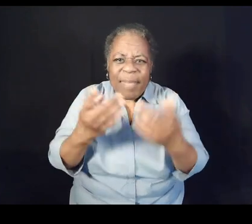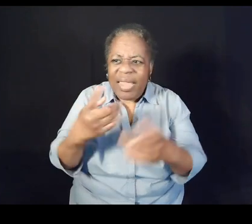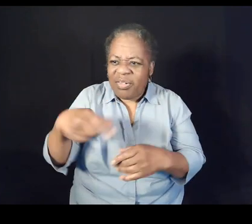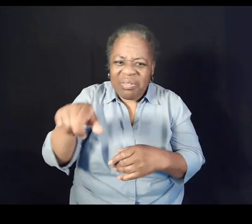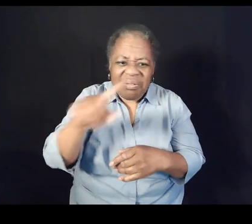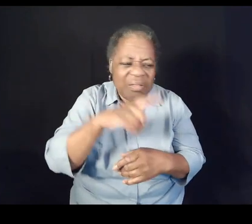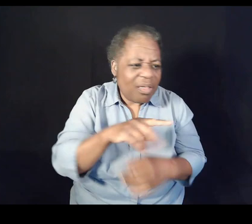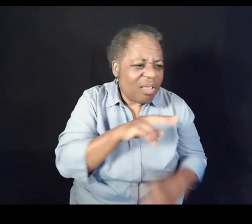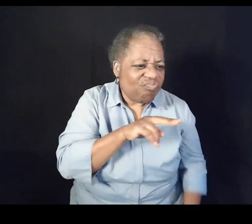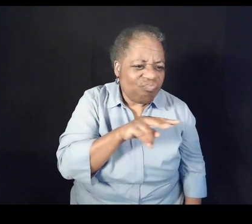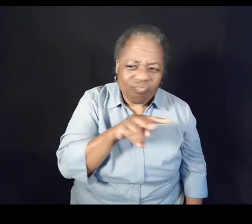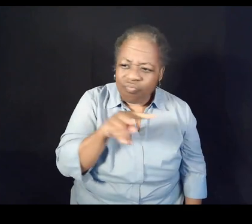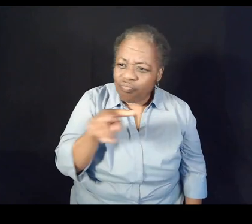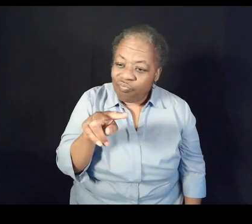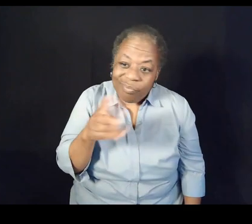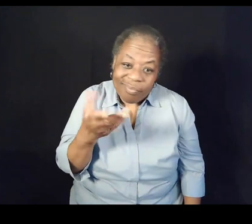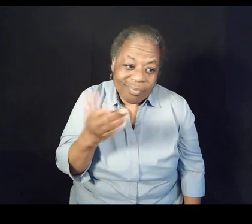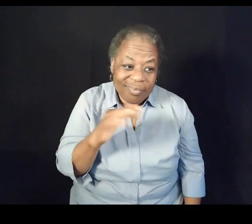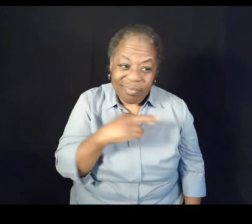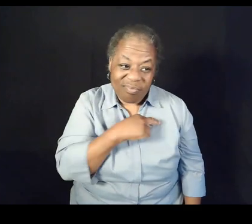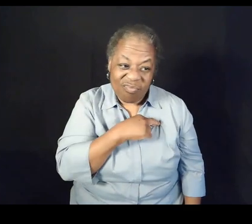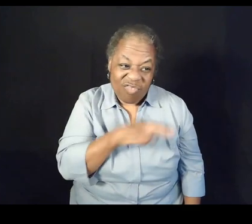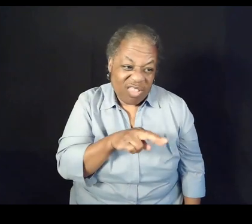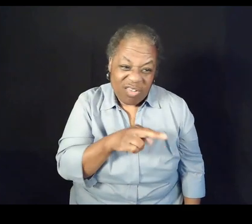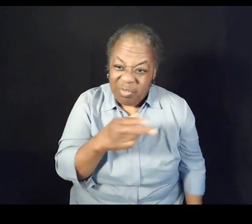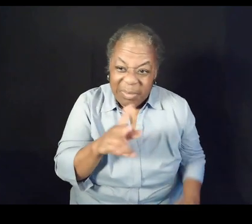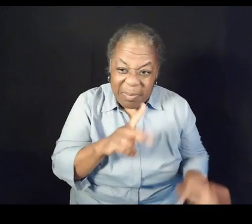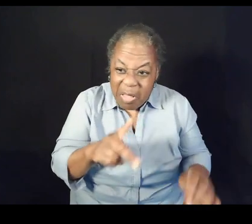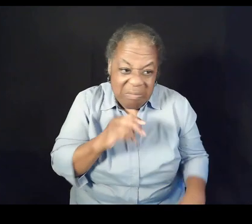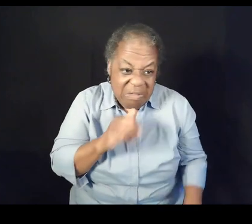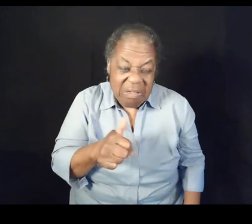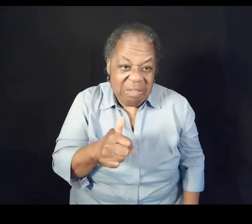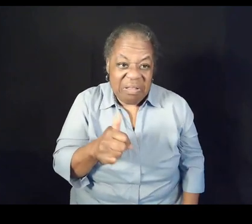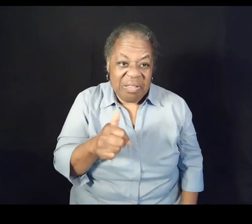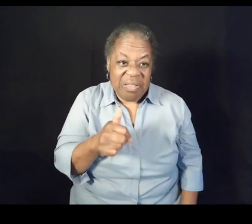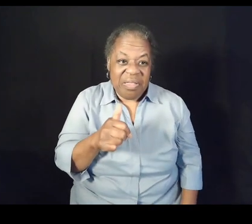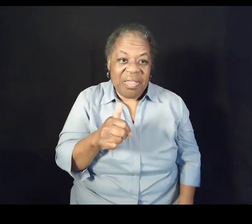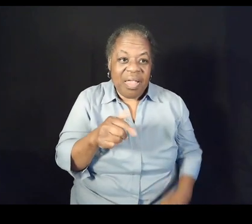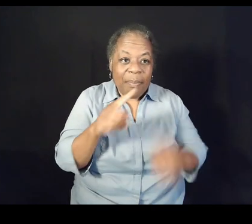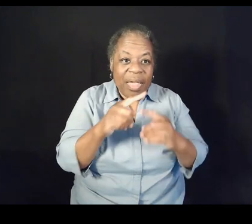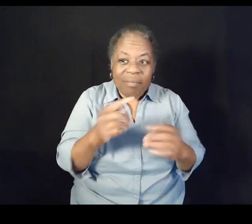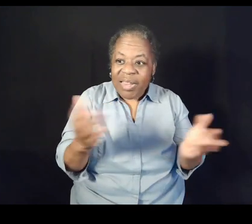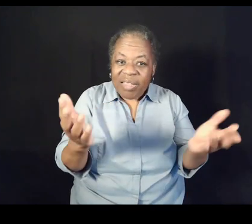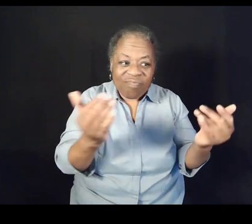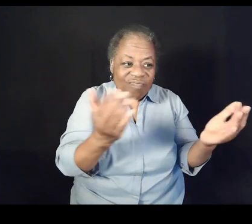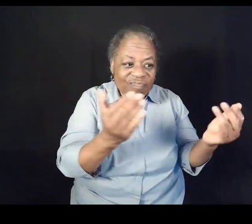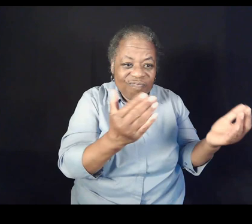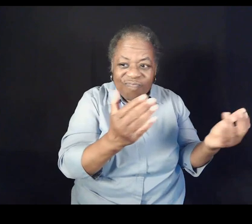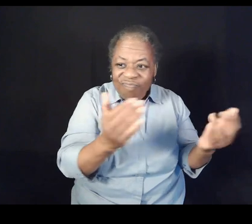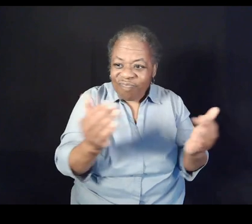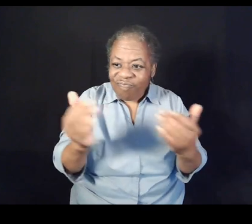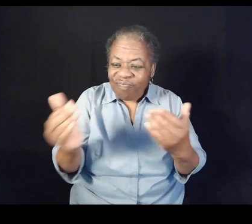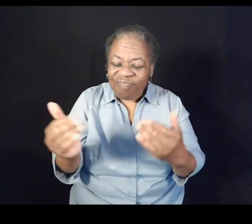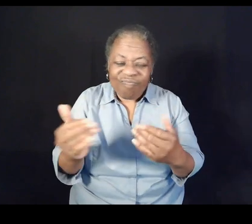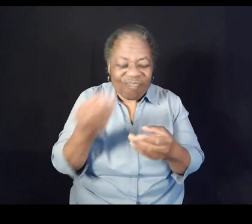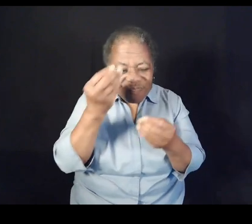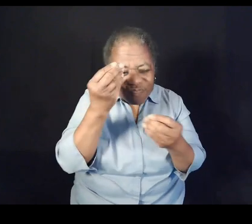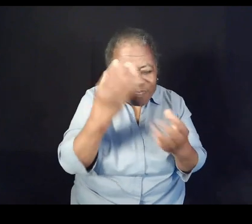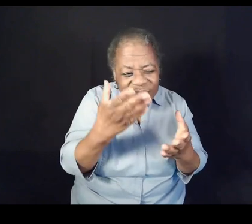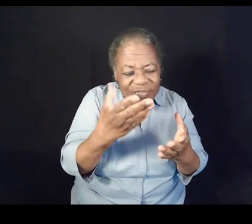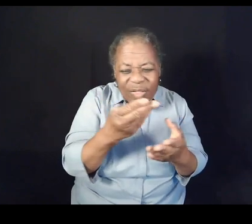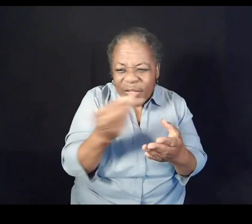as religiously devout people. But when I called them together to share a few thoughts and